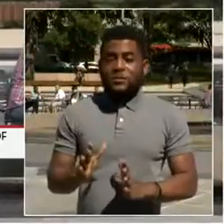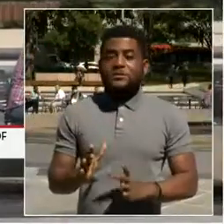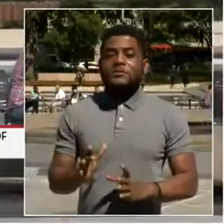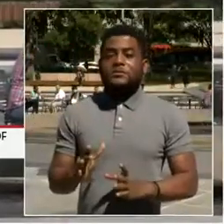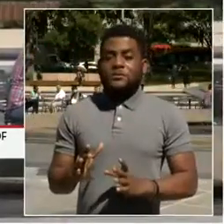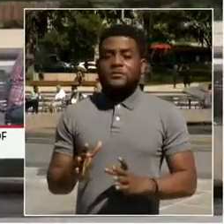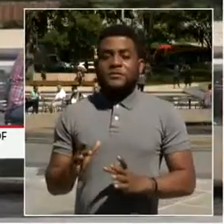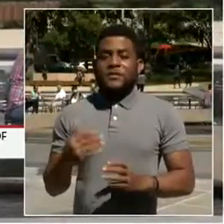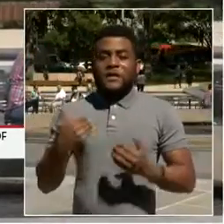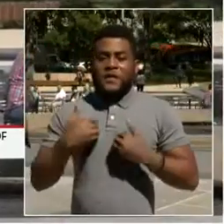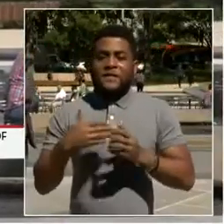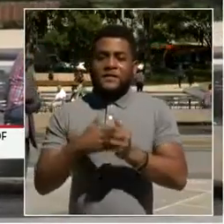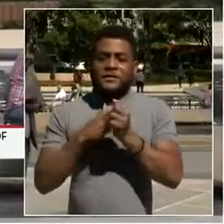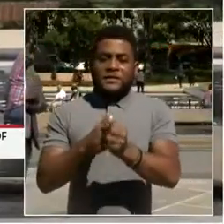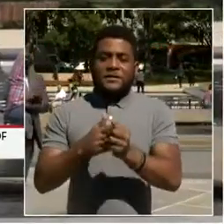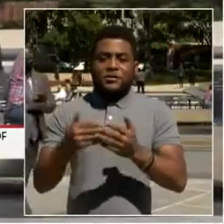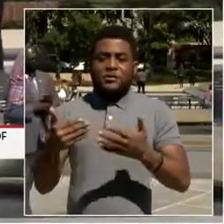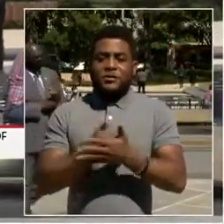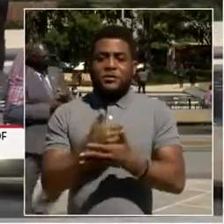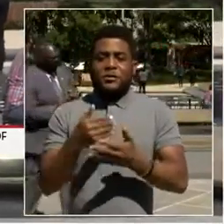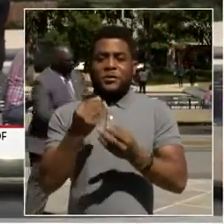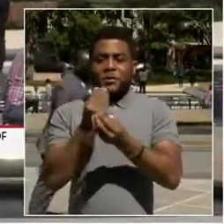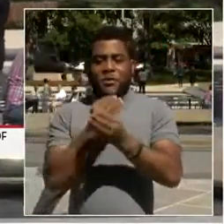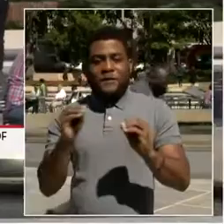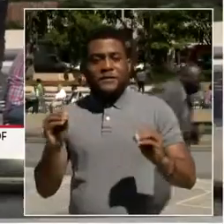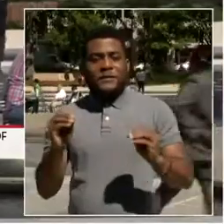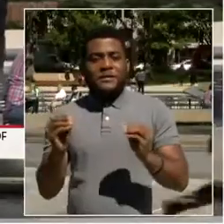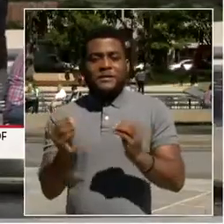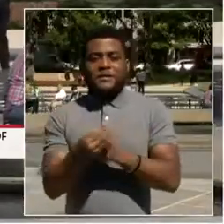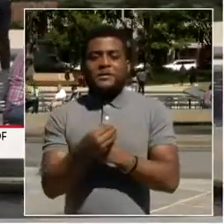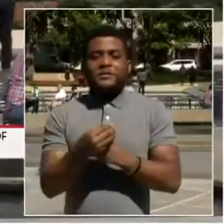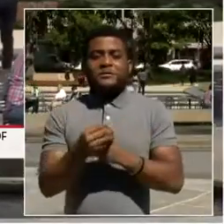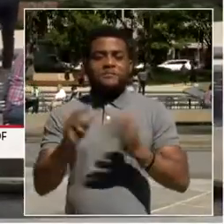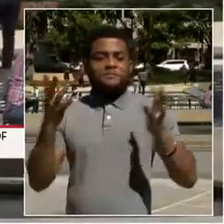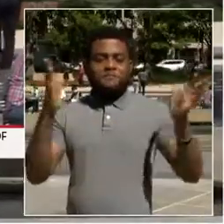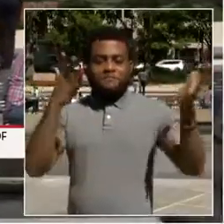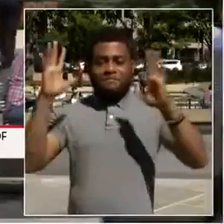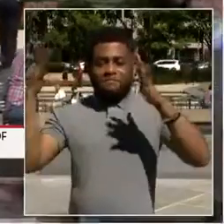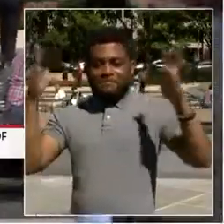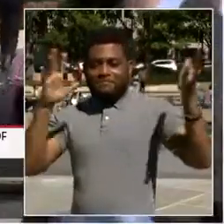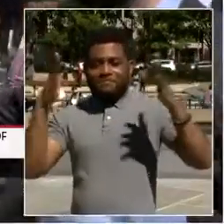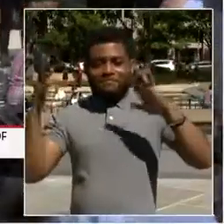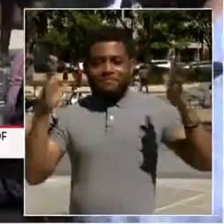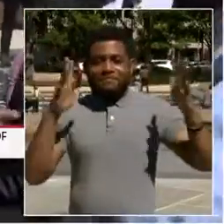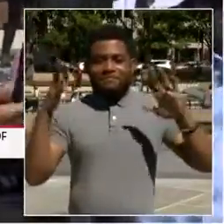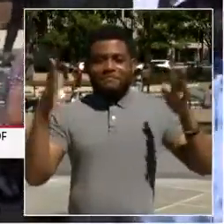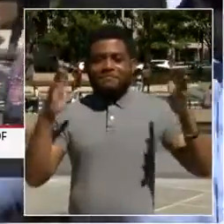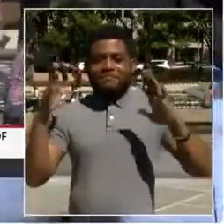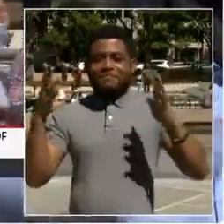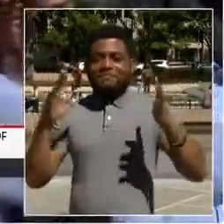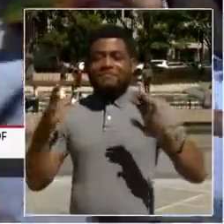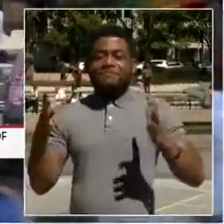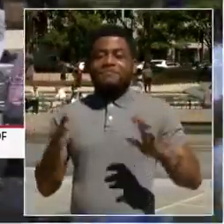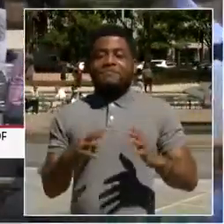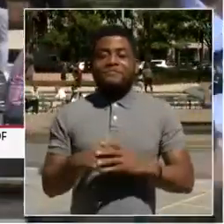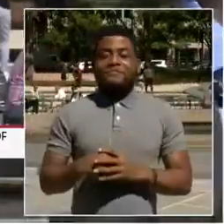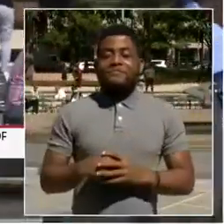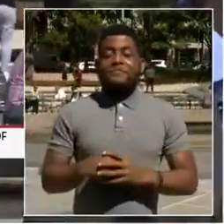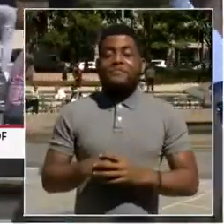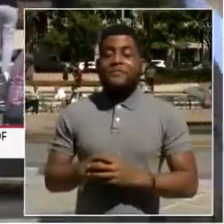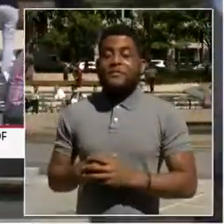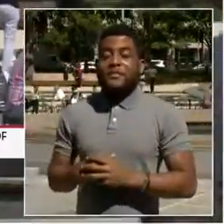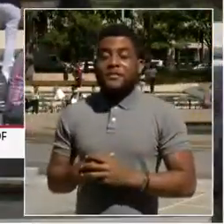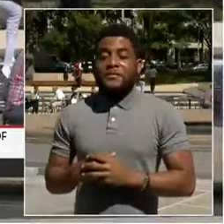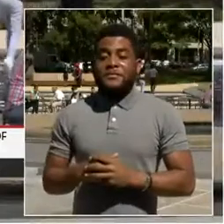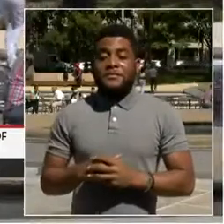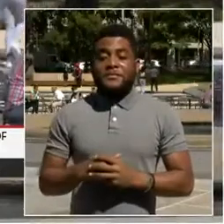new office for federal and regional affairs. Beverly and her team have worked very, very